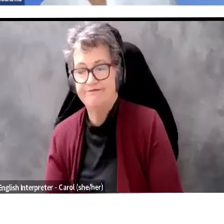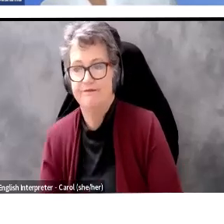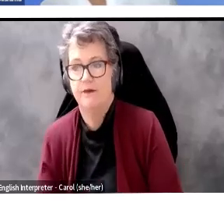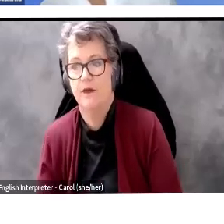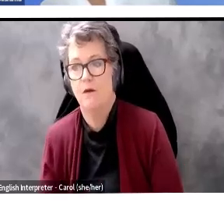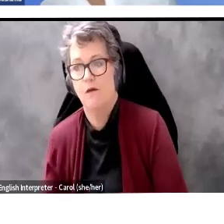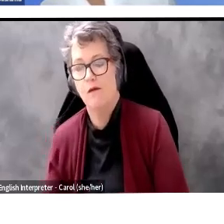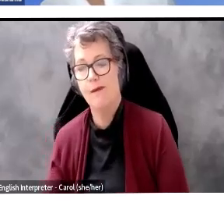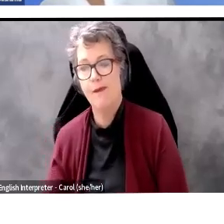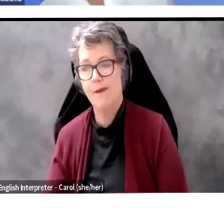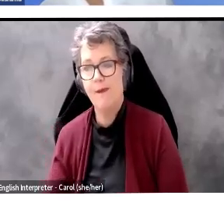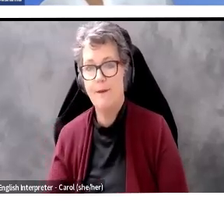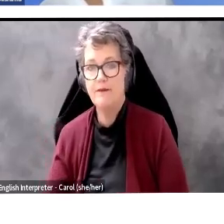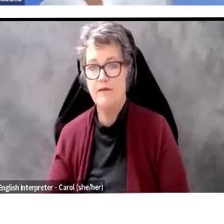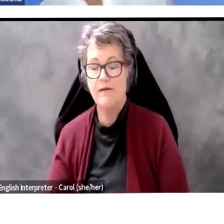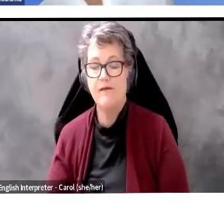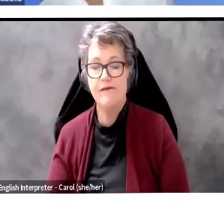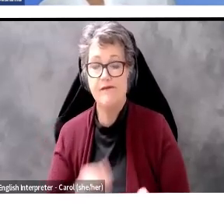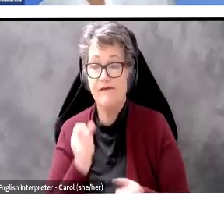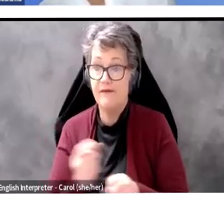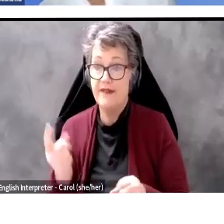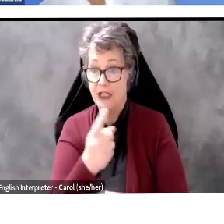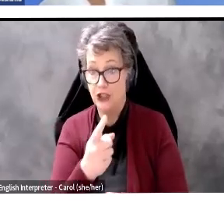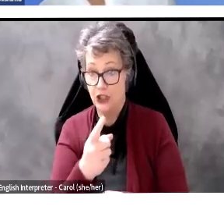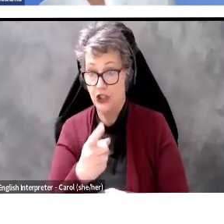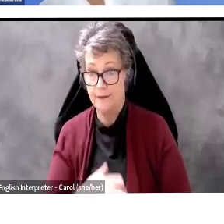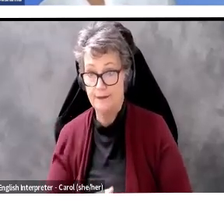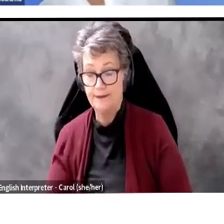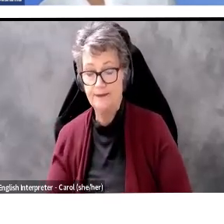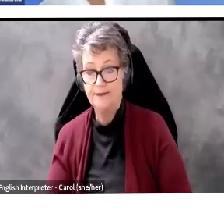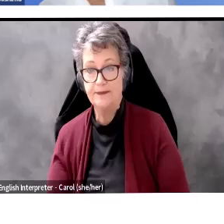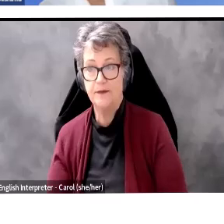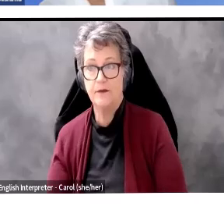And then next year,